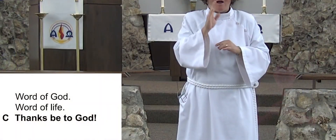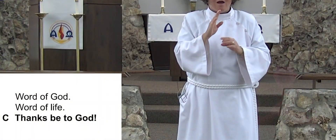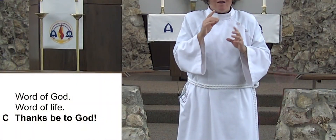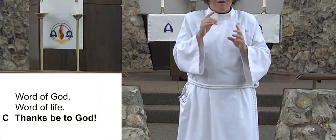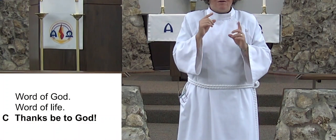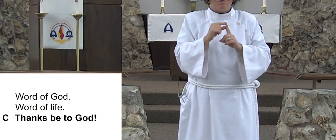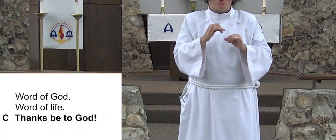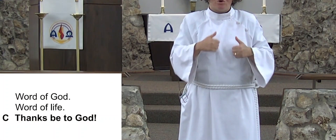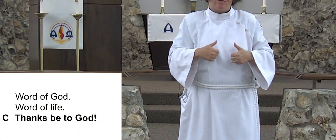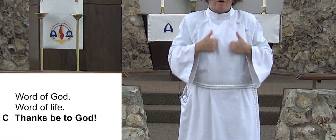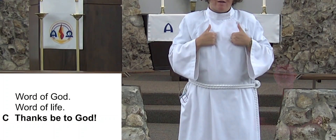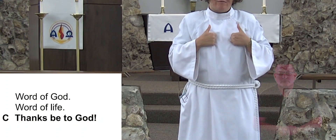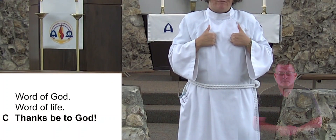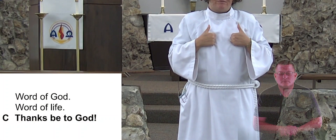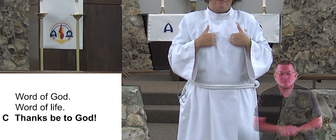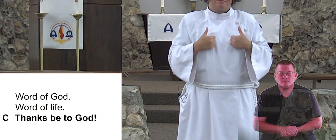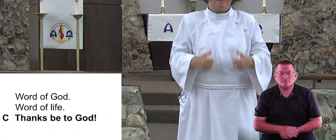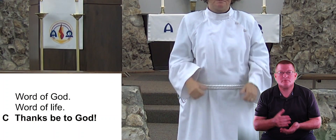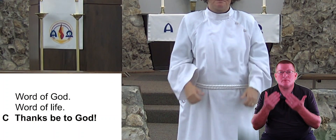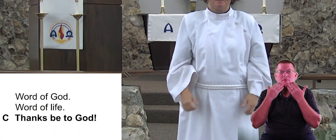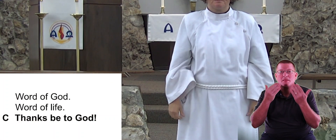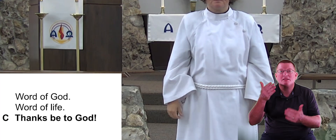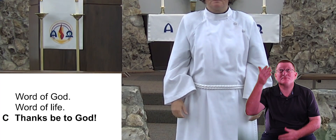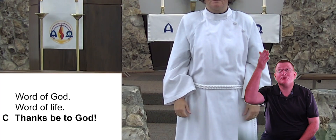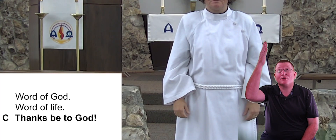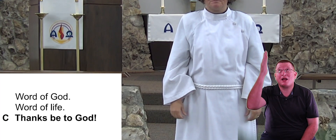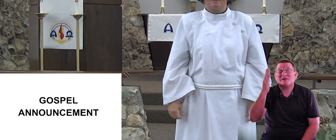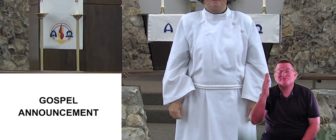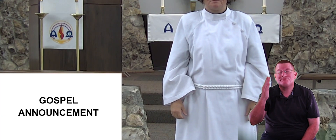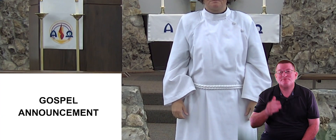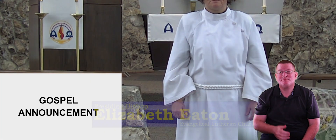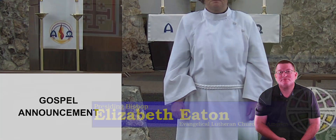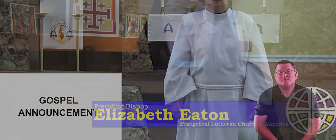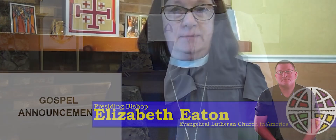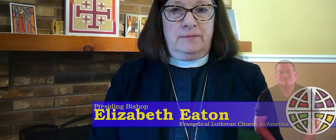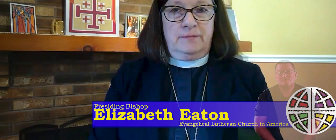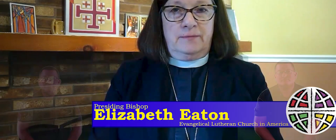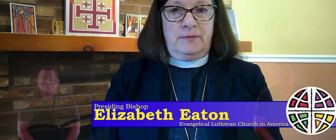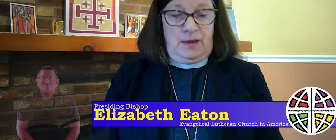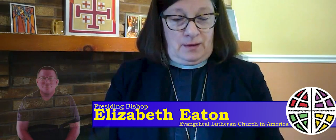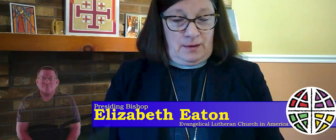Word of God, word of life. Thanks be to God.